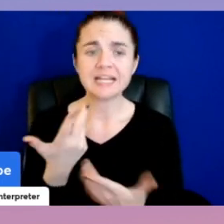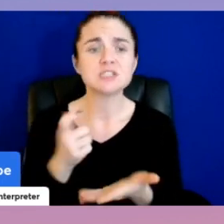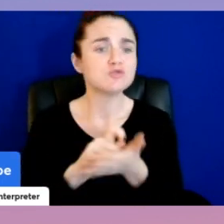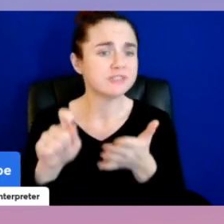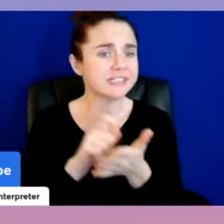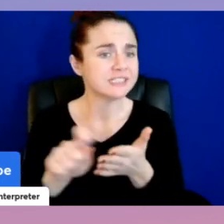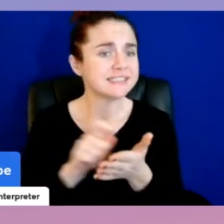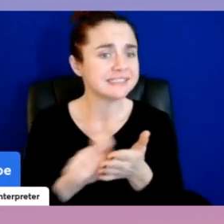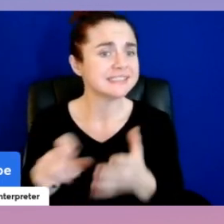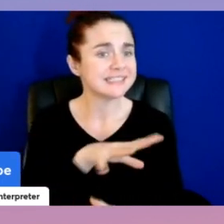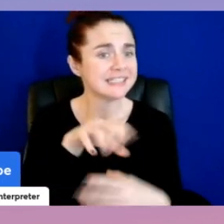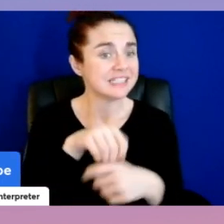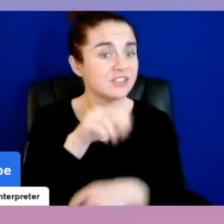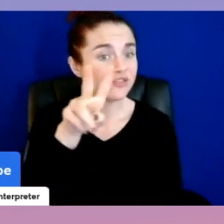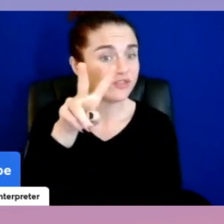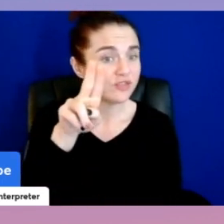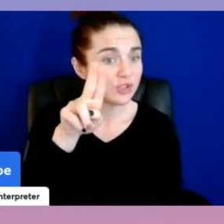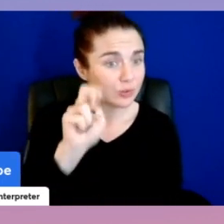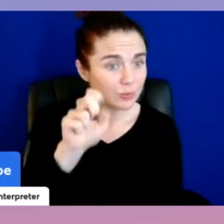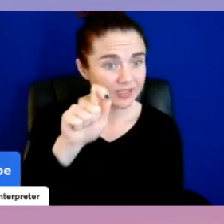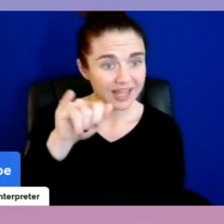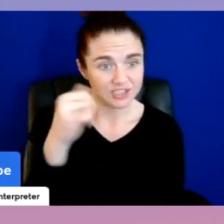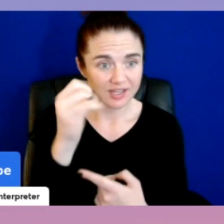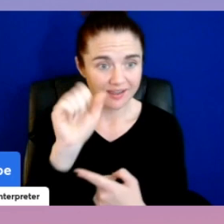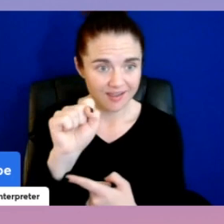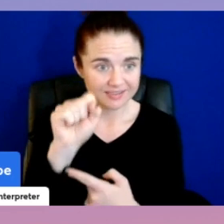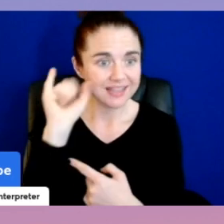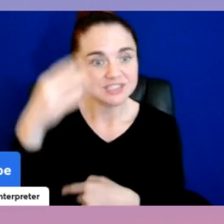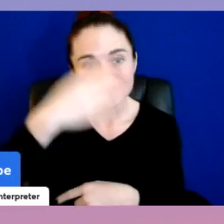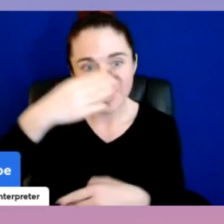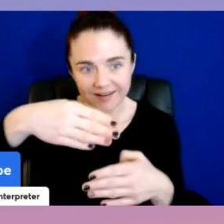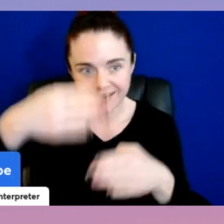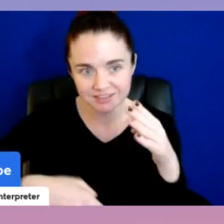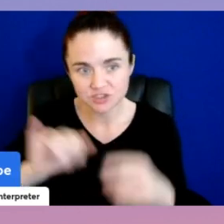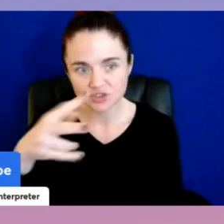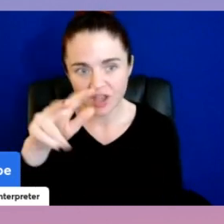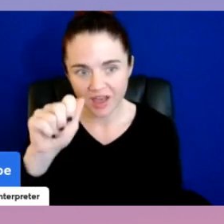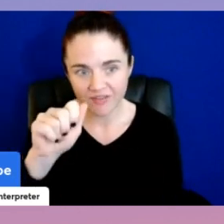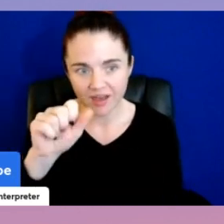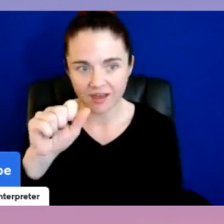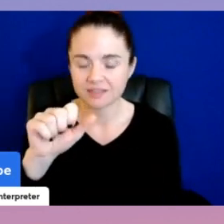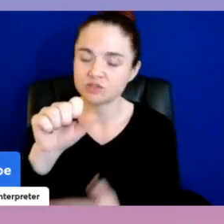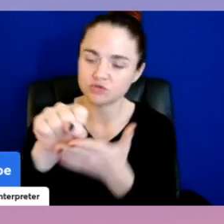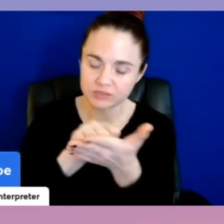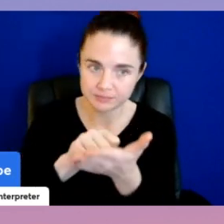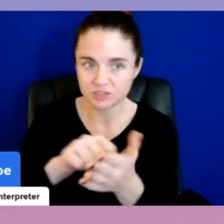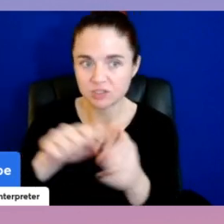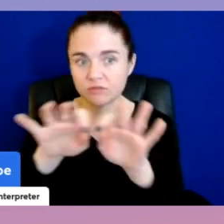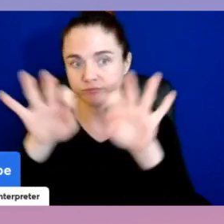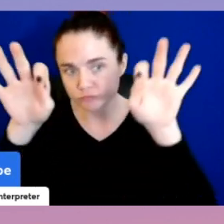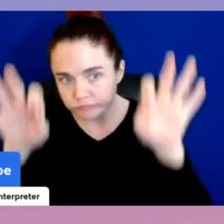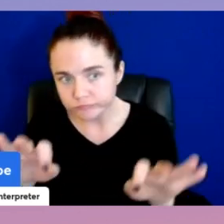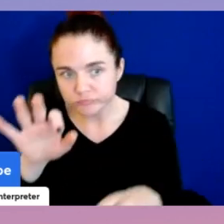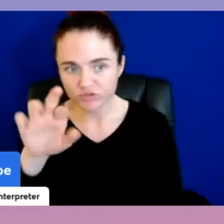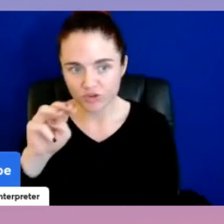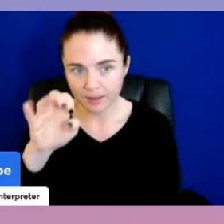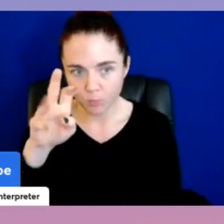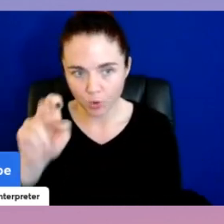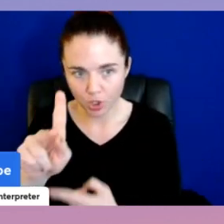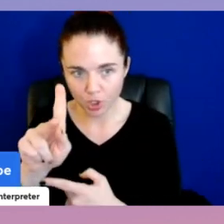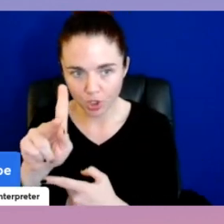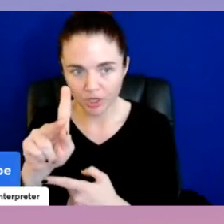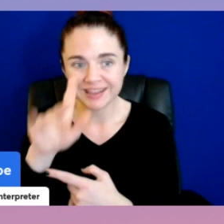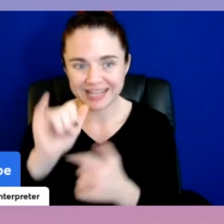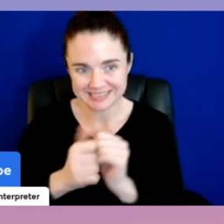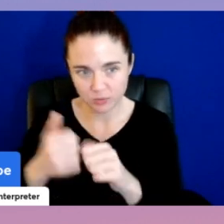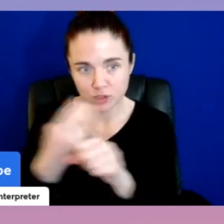in Vue.js. That's the front end JavaScript framework that is used to interact for the user to interact with the